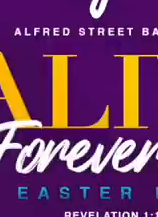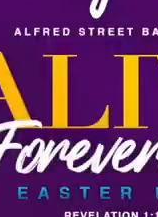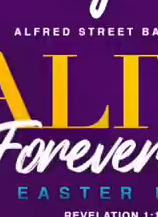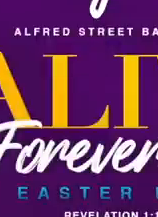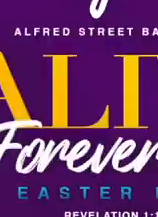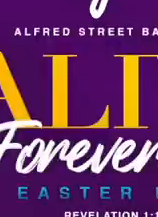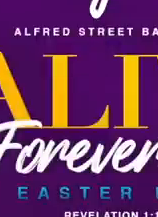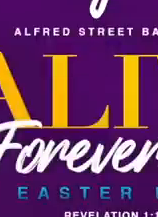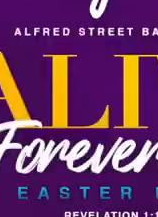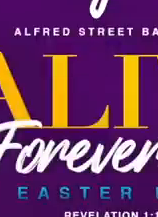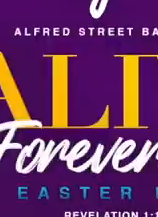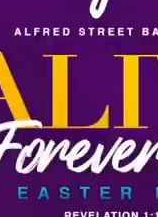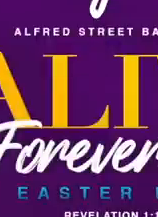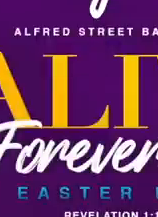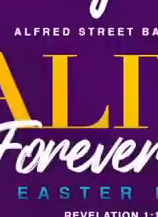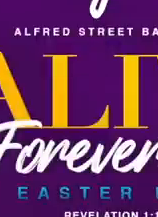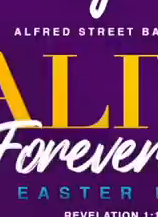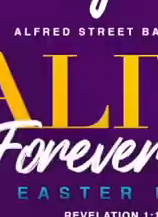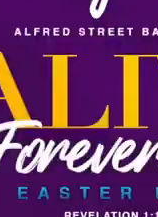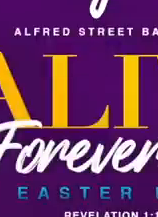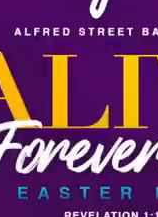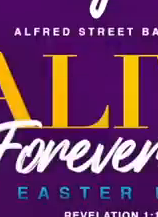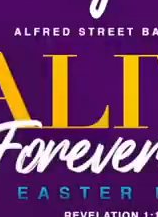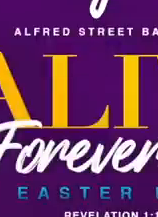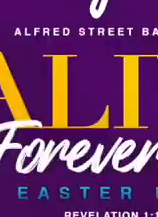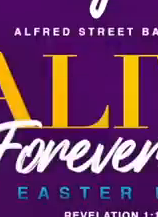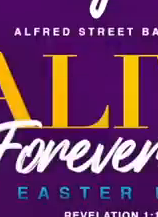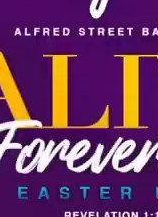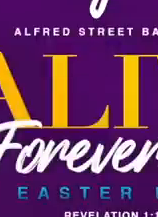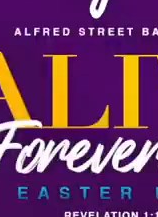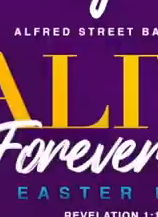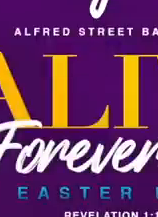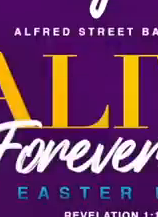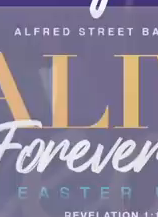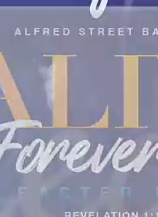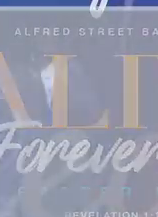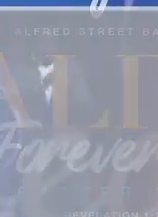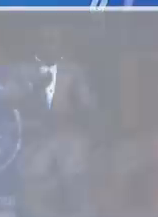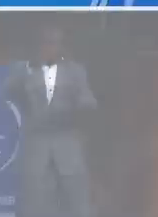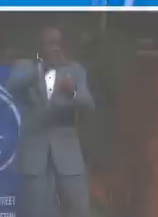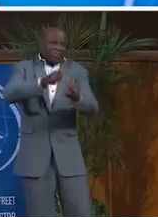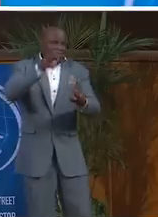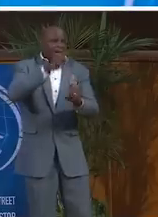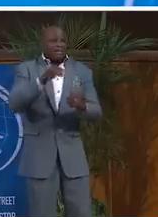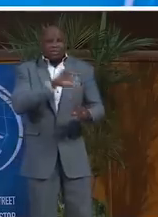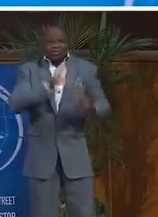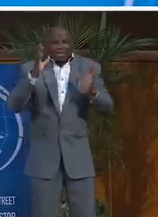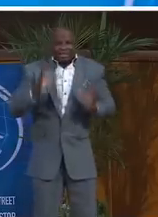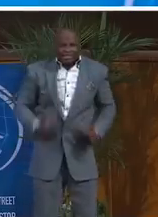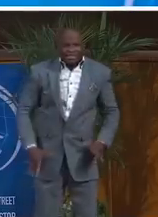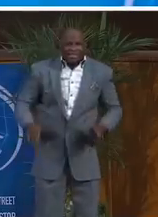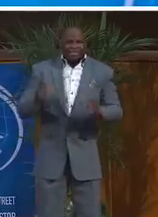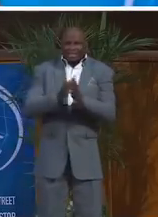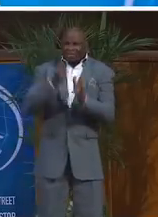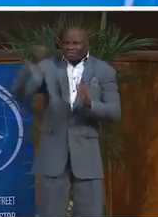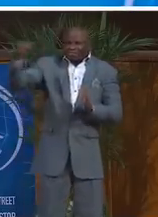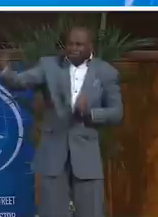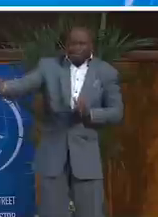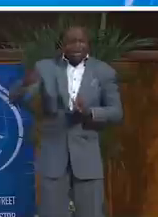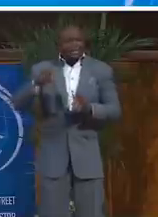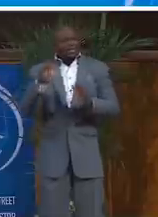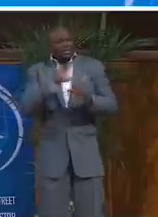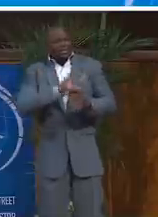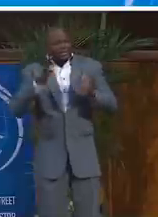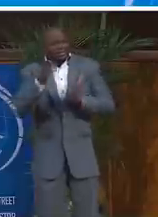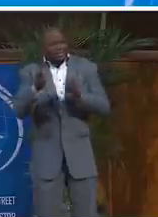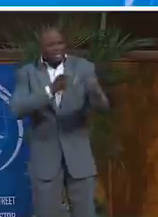Listen to the authority with Jesus speaks. He says to these Christians who are persecuted, these Christians in uncertainty, these Christians